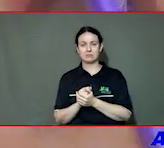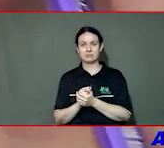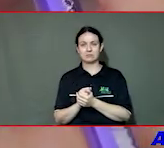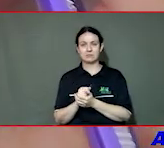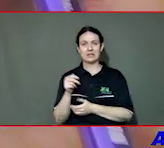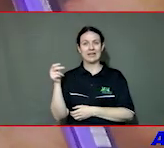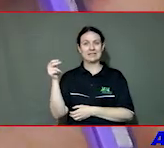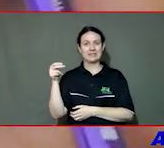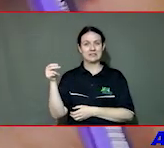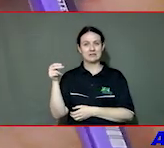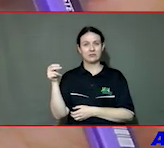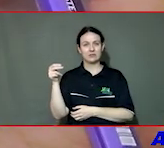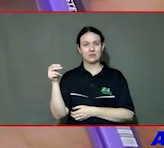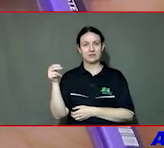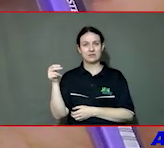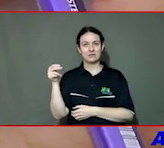part,